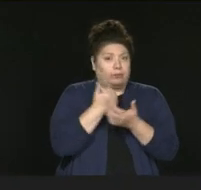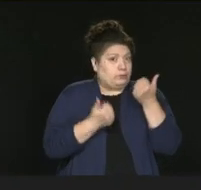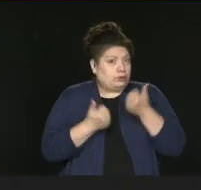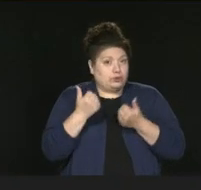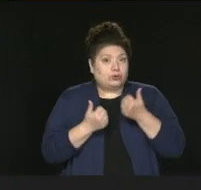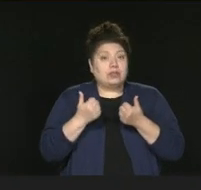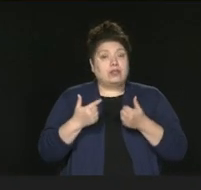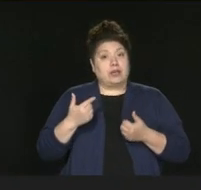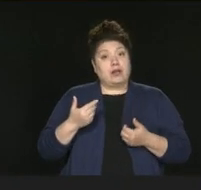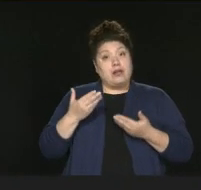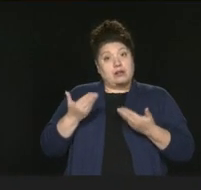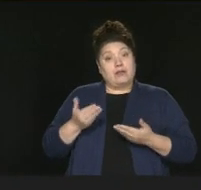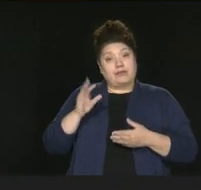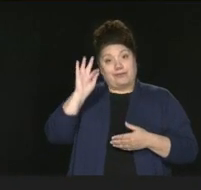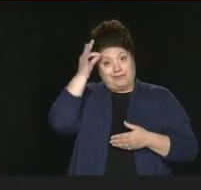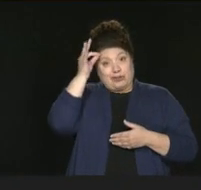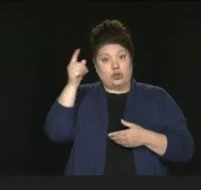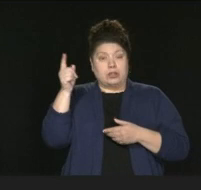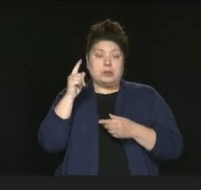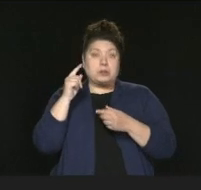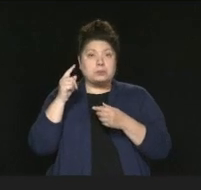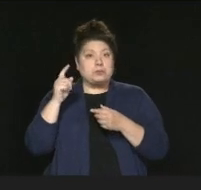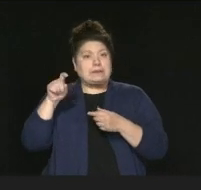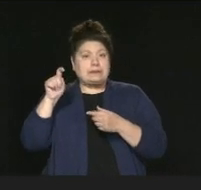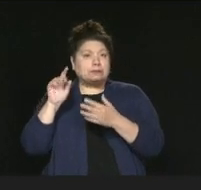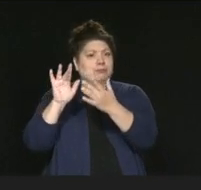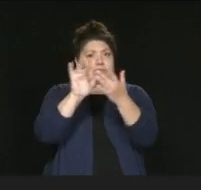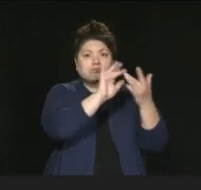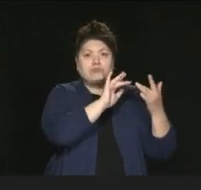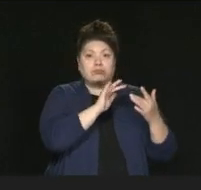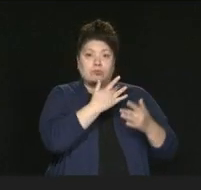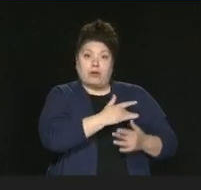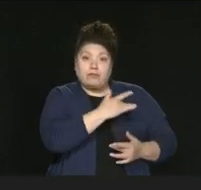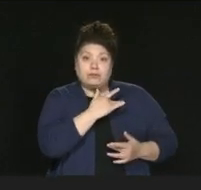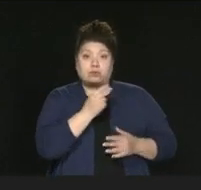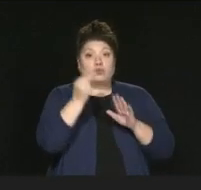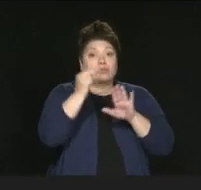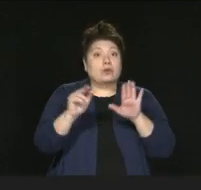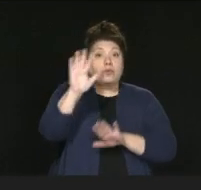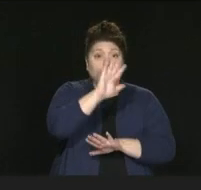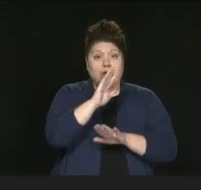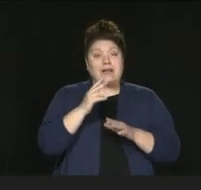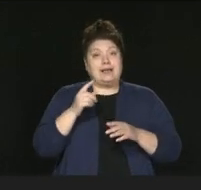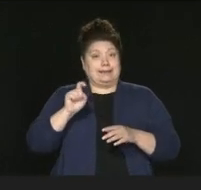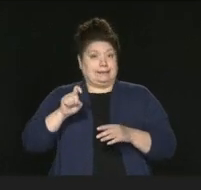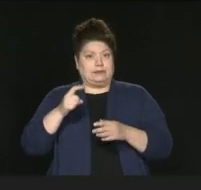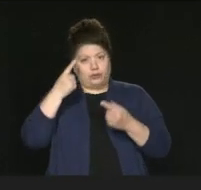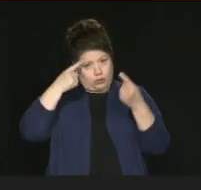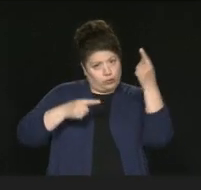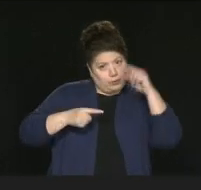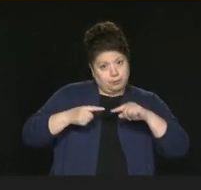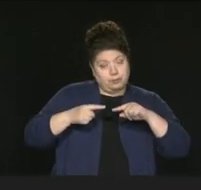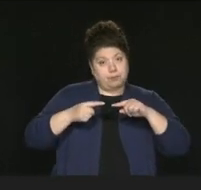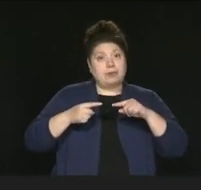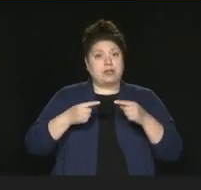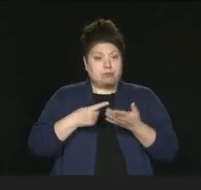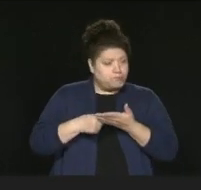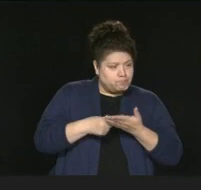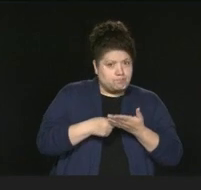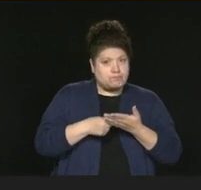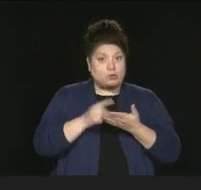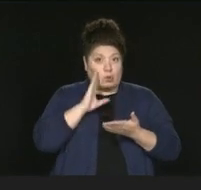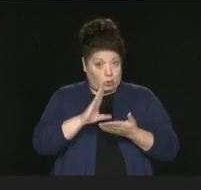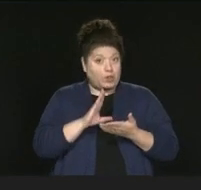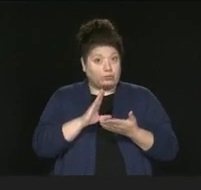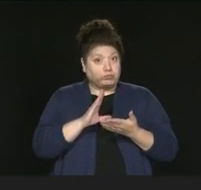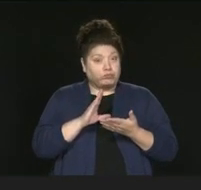and territories. And certainly that needs that sort of a collaboration agreement between the provinces, territories, and ourselves. But those discussions are active and